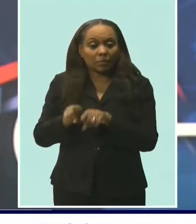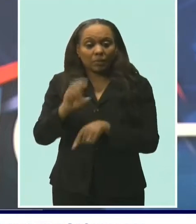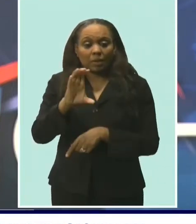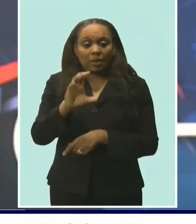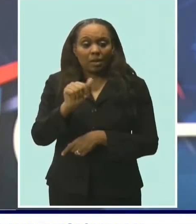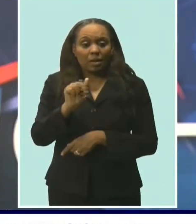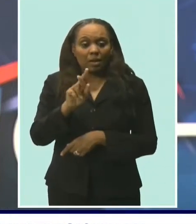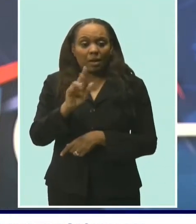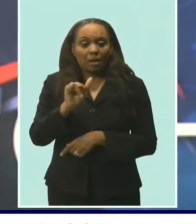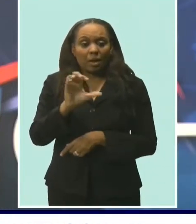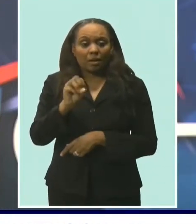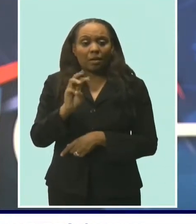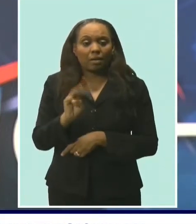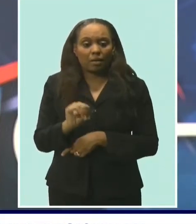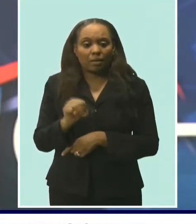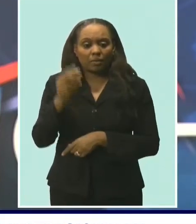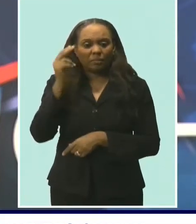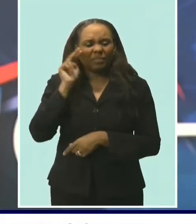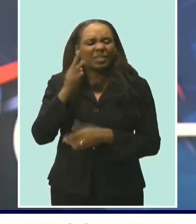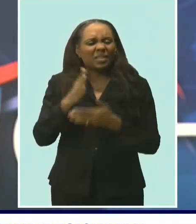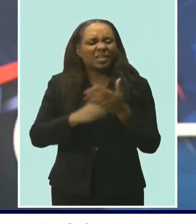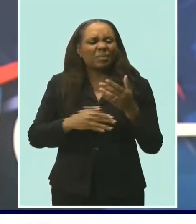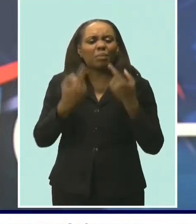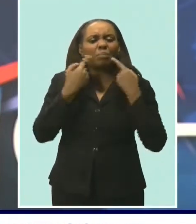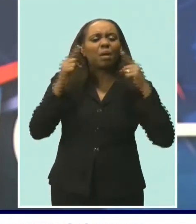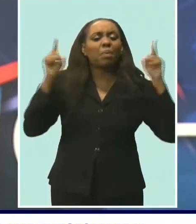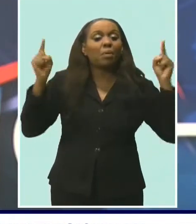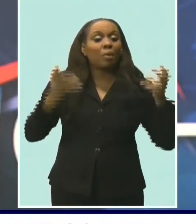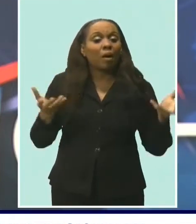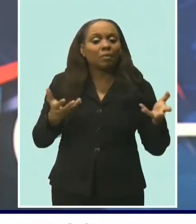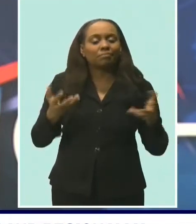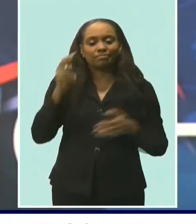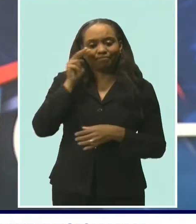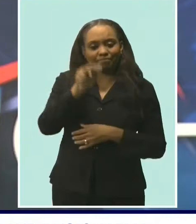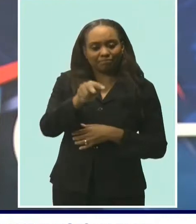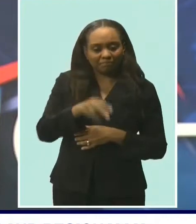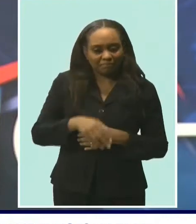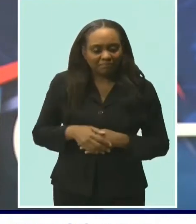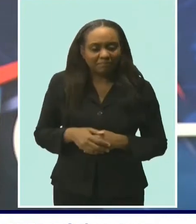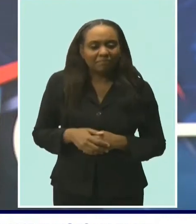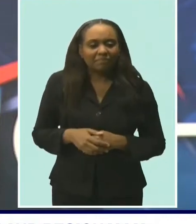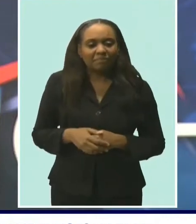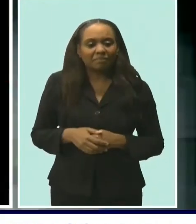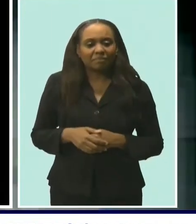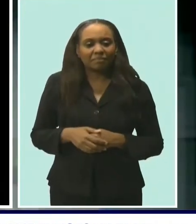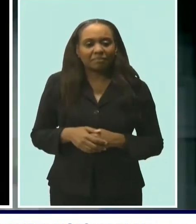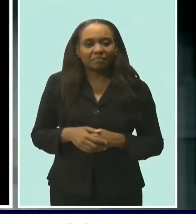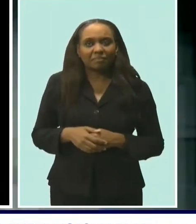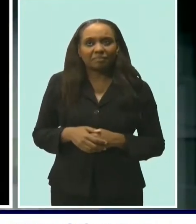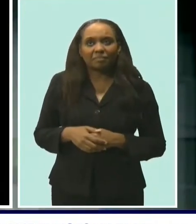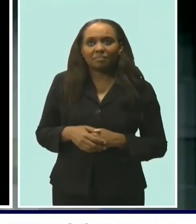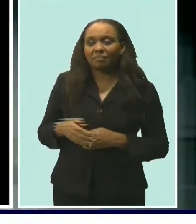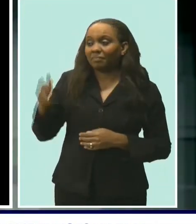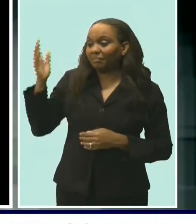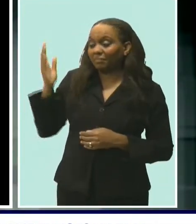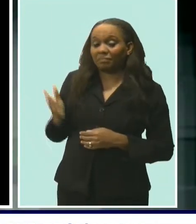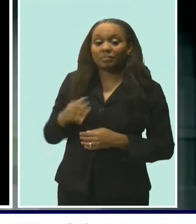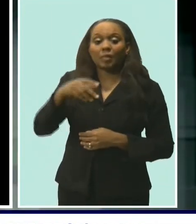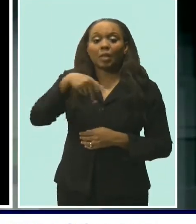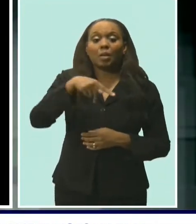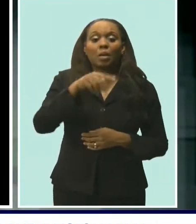as to CARICOM. Our Sharika Griffith examines some of his achievements. As far as possible. Professor